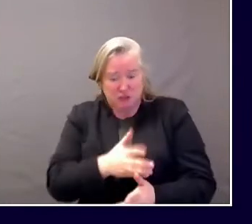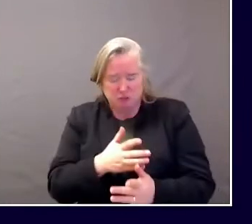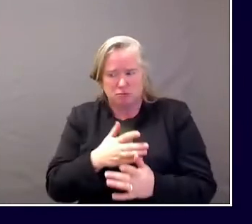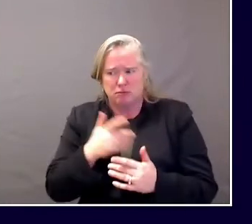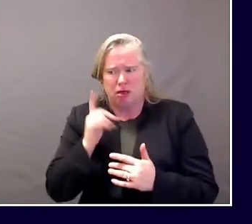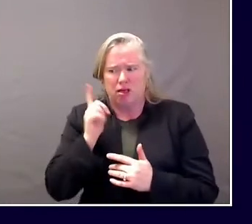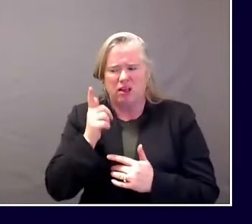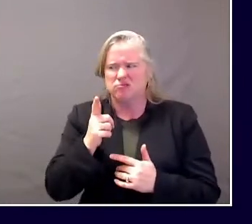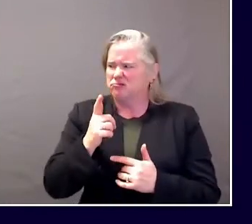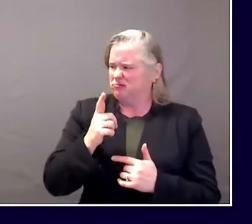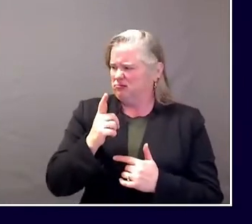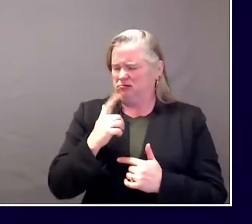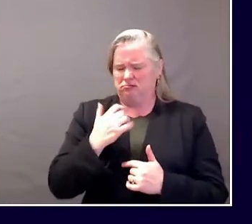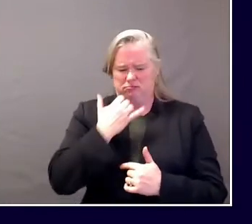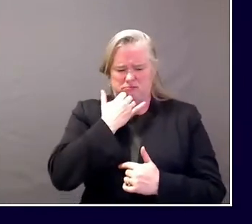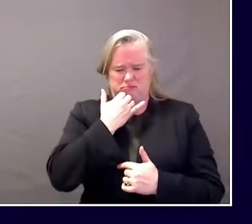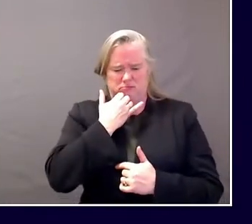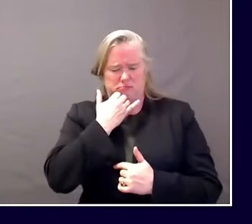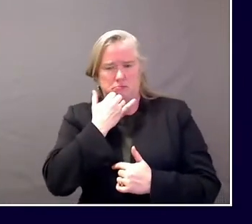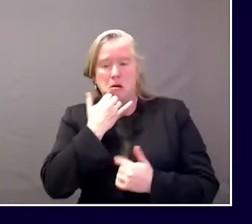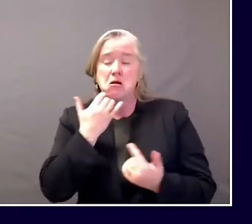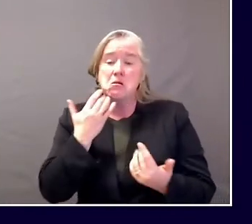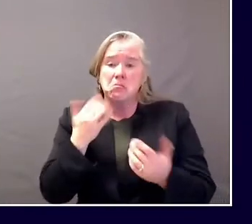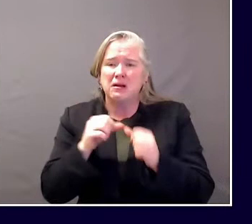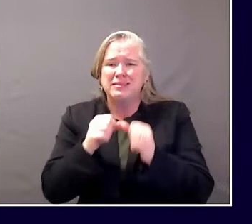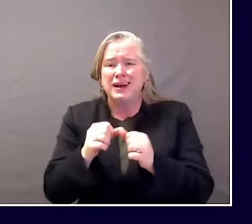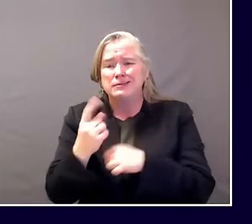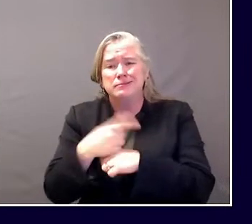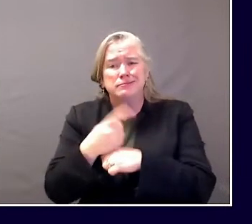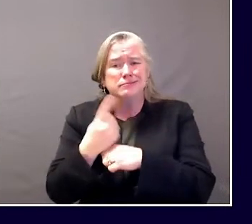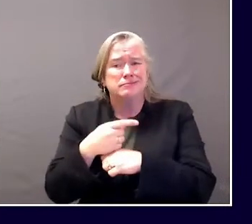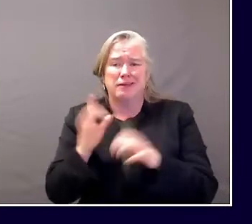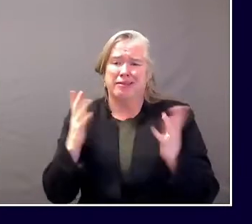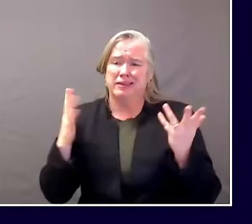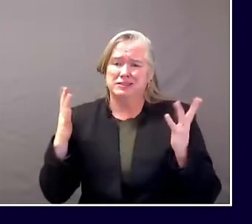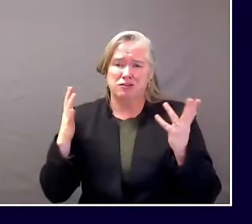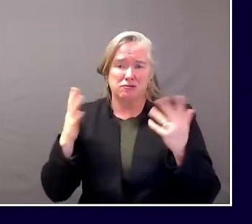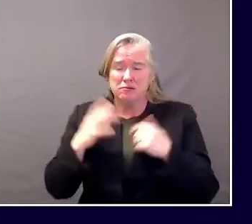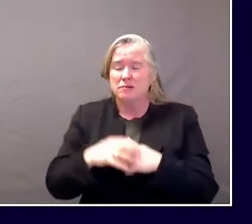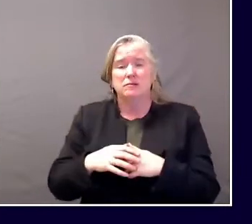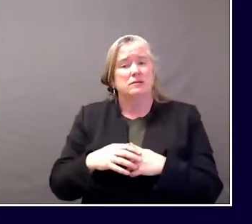vaccine, you might have a slight fever for a day. That's not a bad thing. It's not